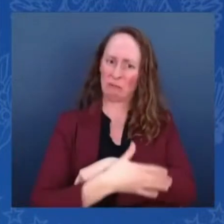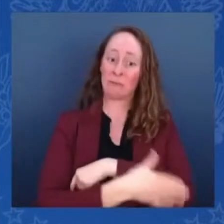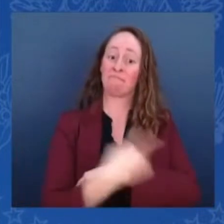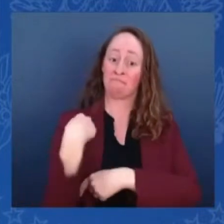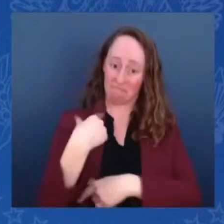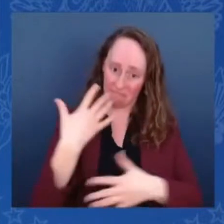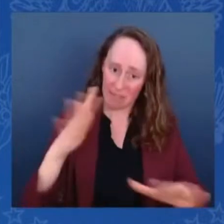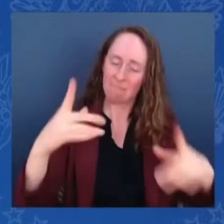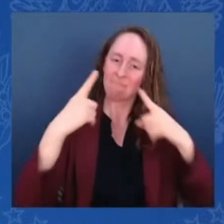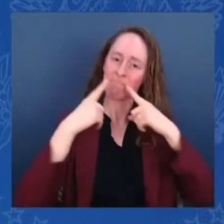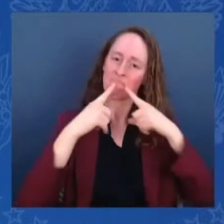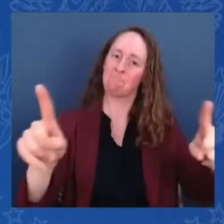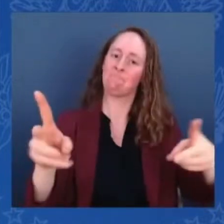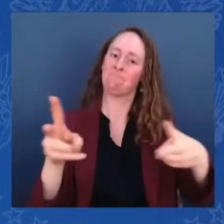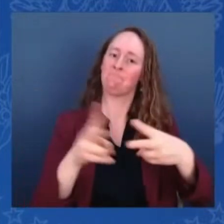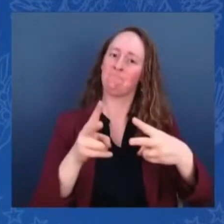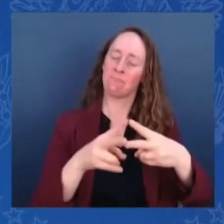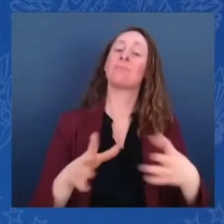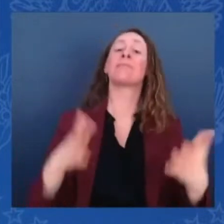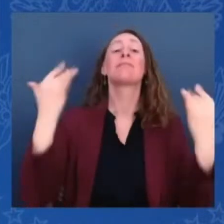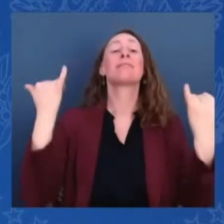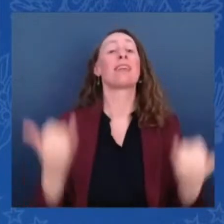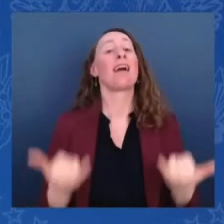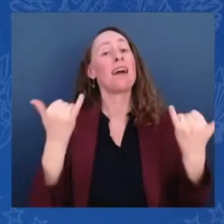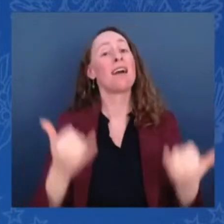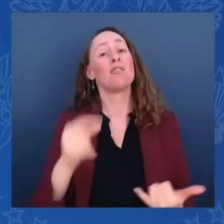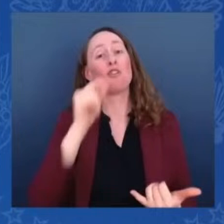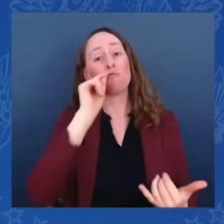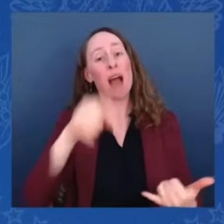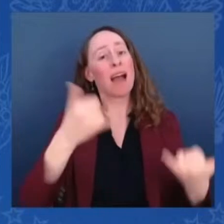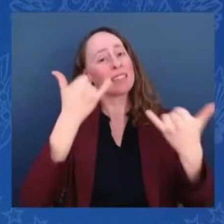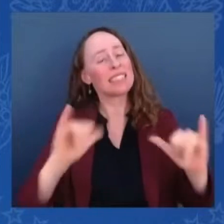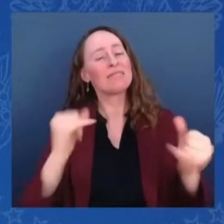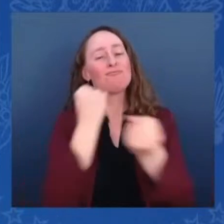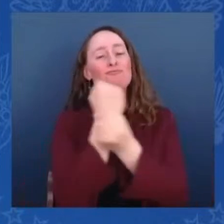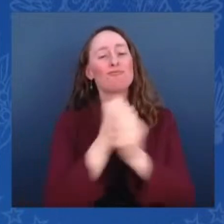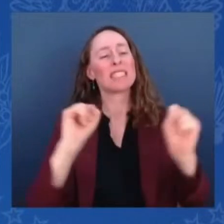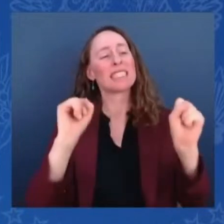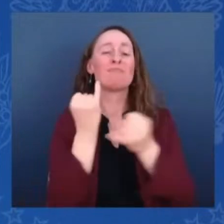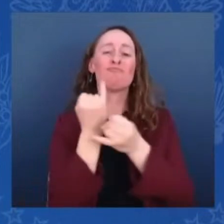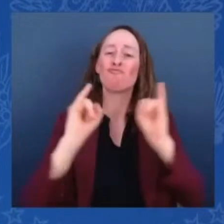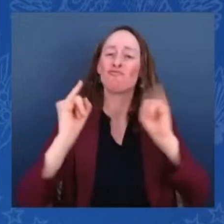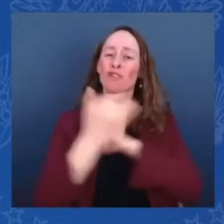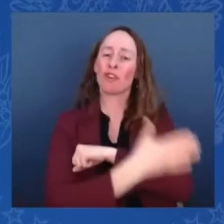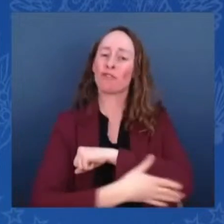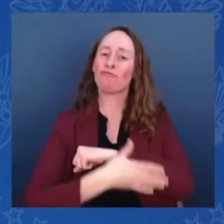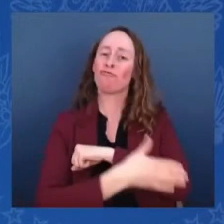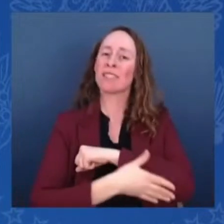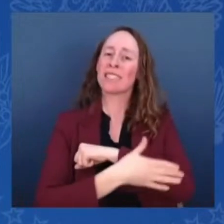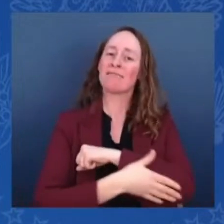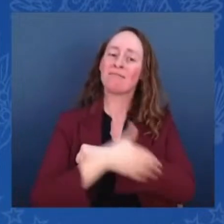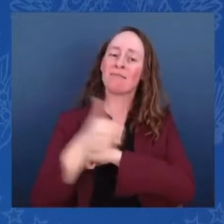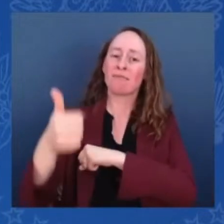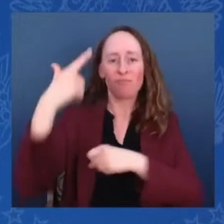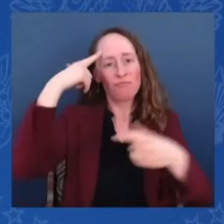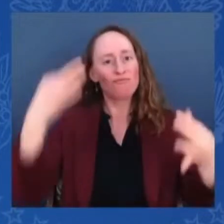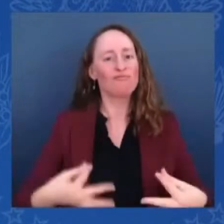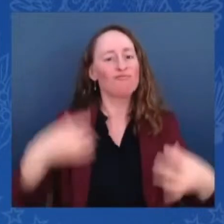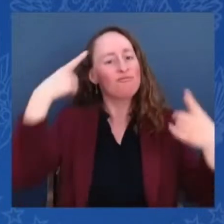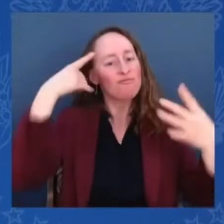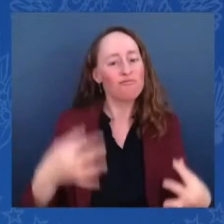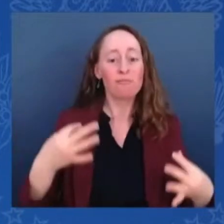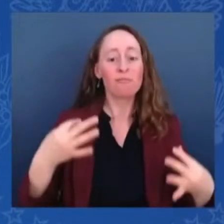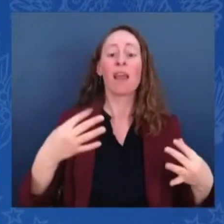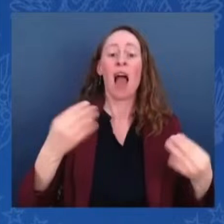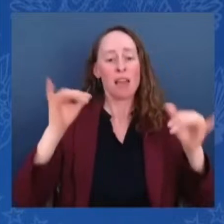is still free, independent country with the potential for a bright future. And we